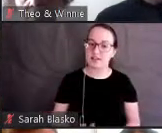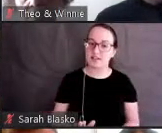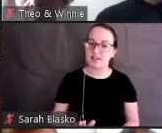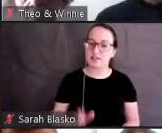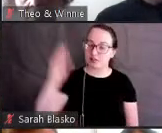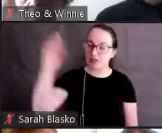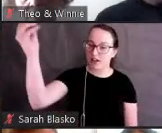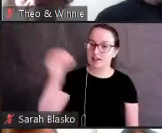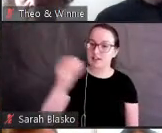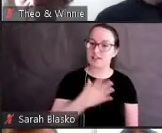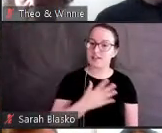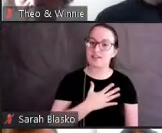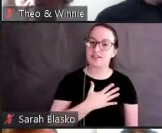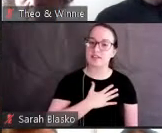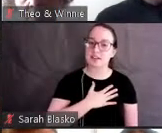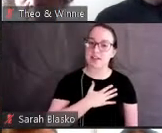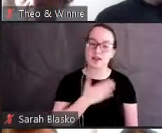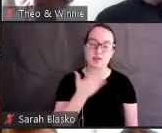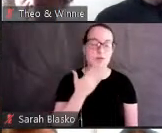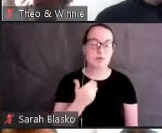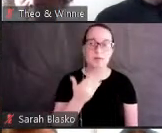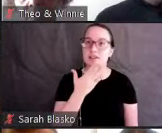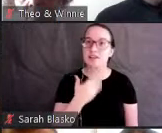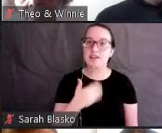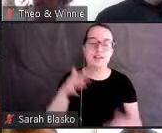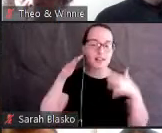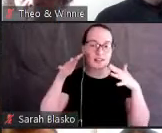Amazing grace, how sweet the